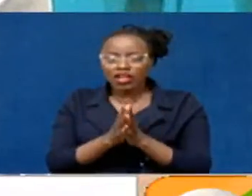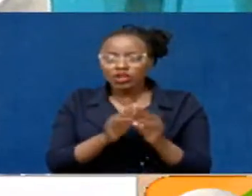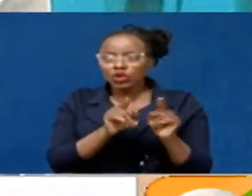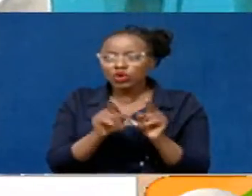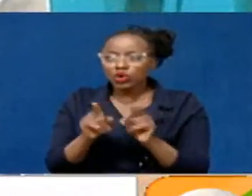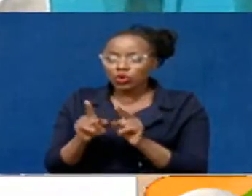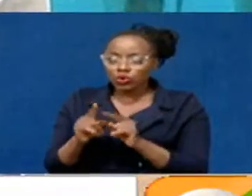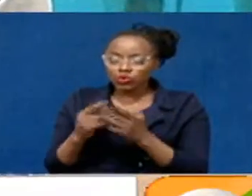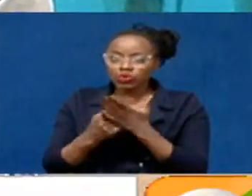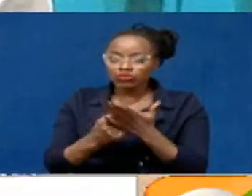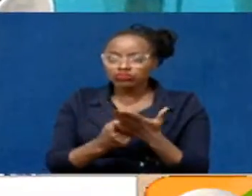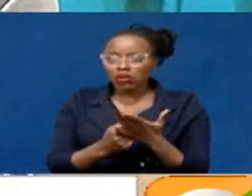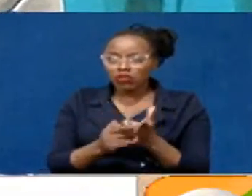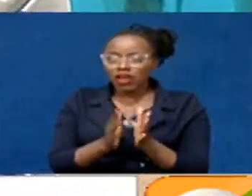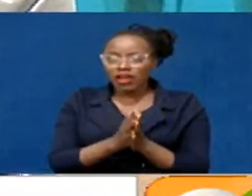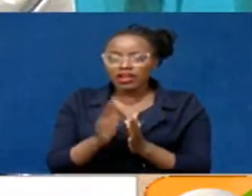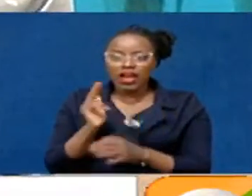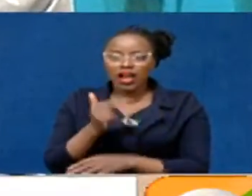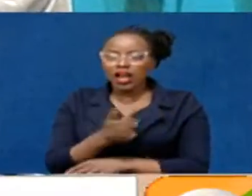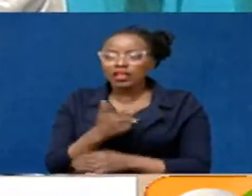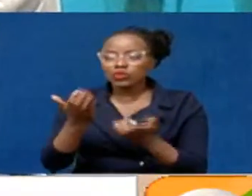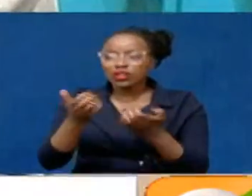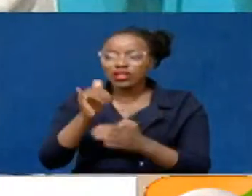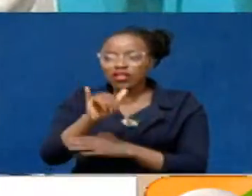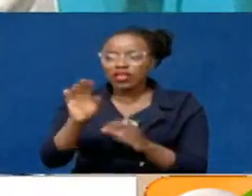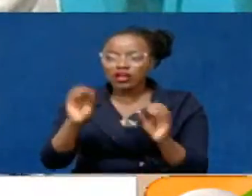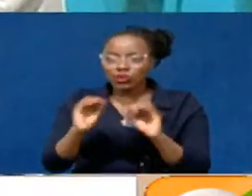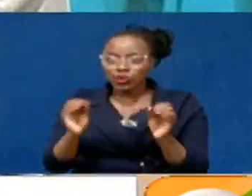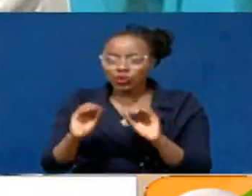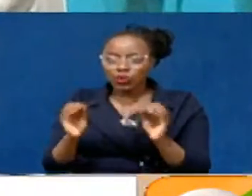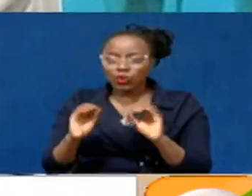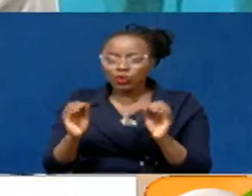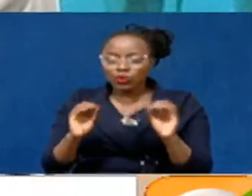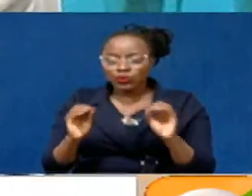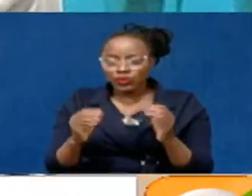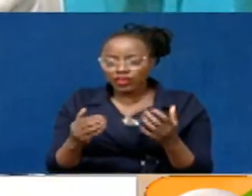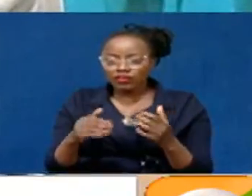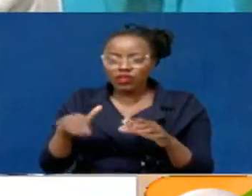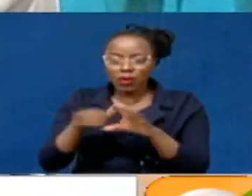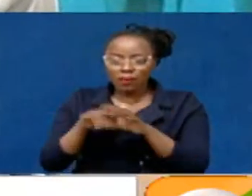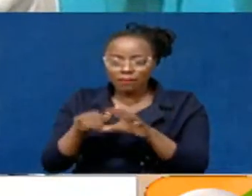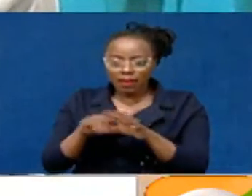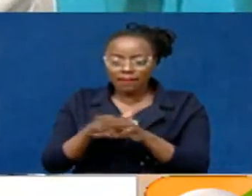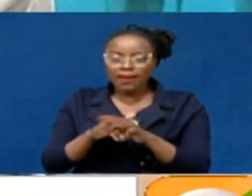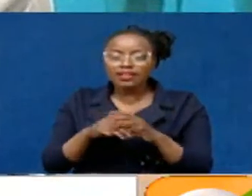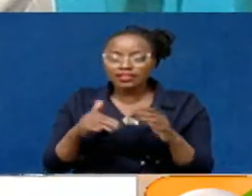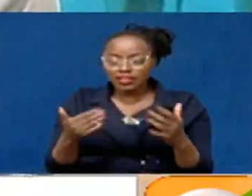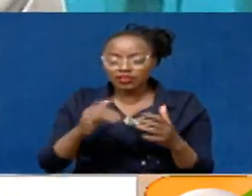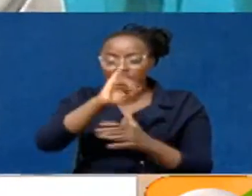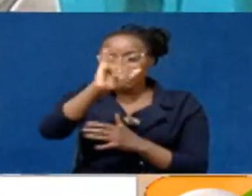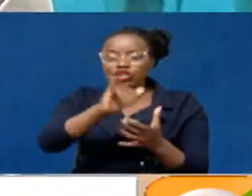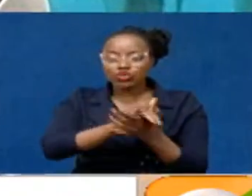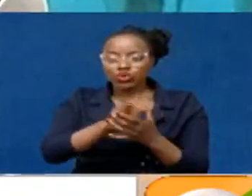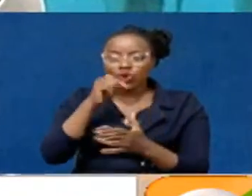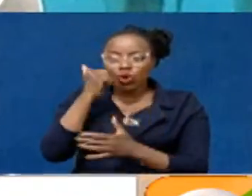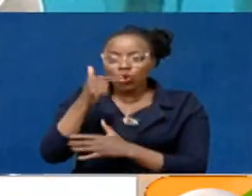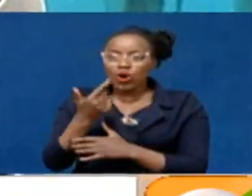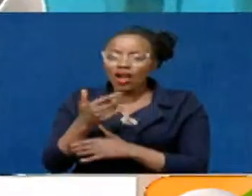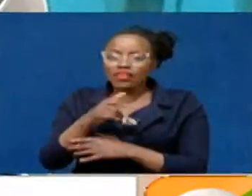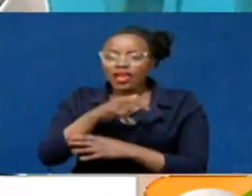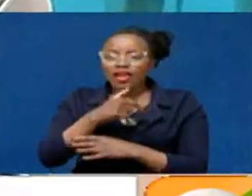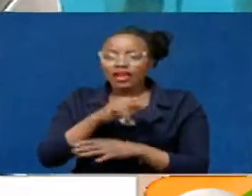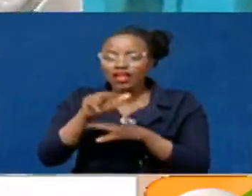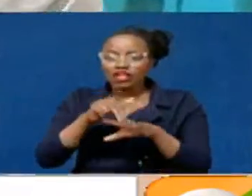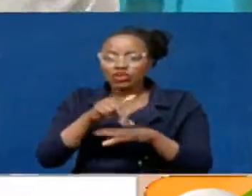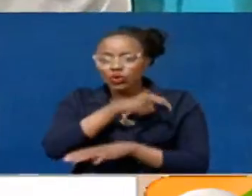delegates to this town. Never mind, we do not quite know whether they are card-carrying members or not, but Jubilee would hold a national delegate